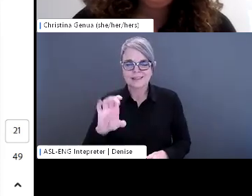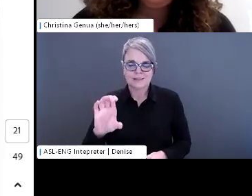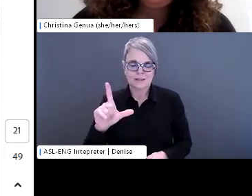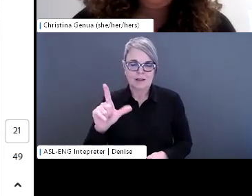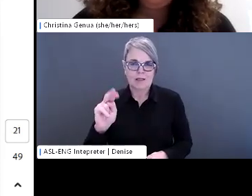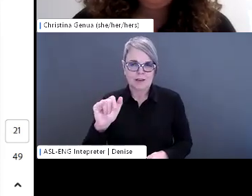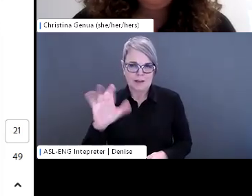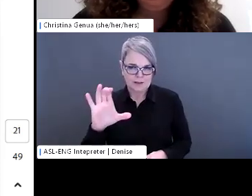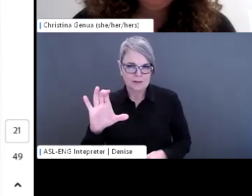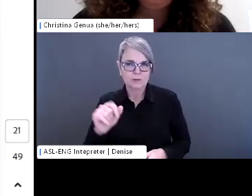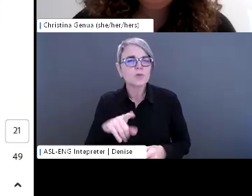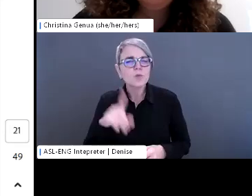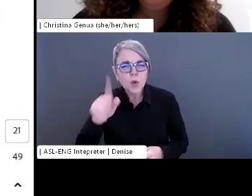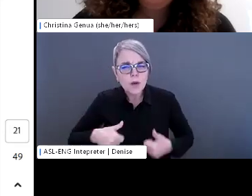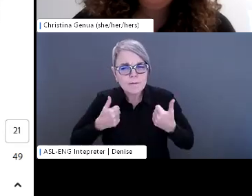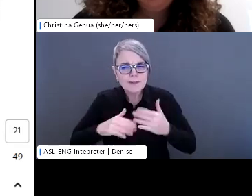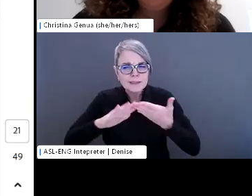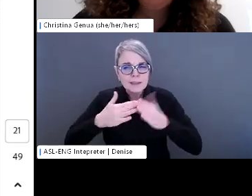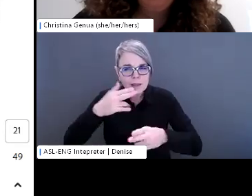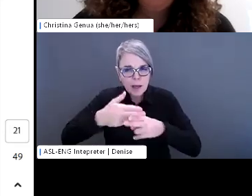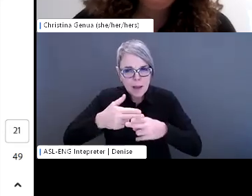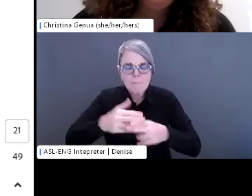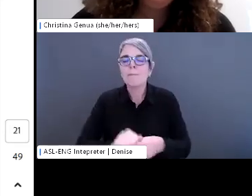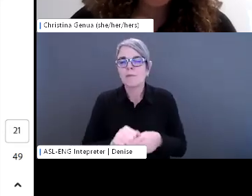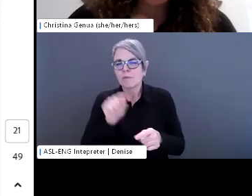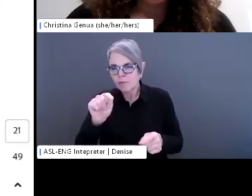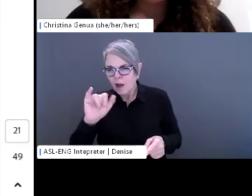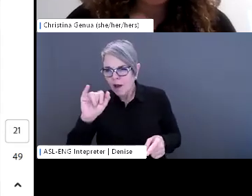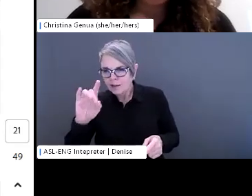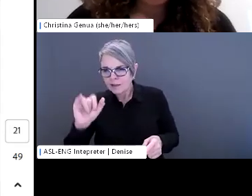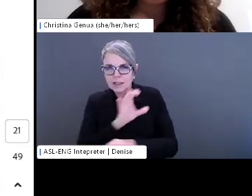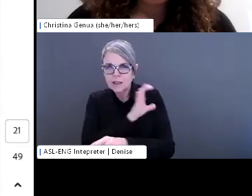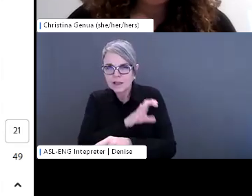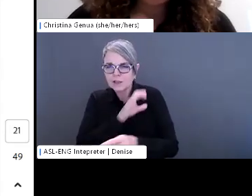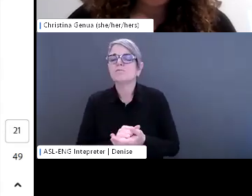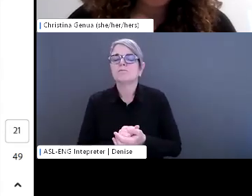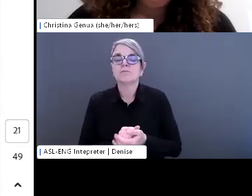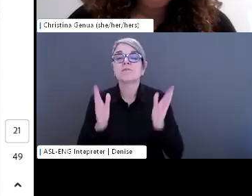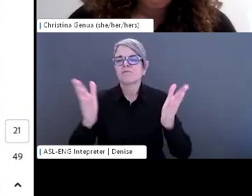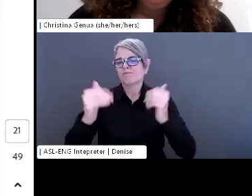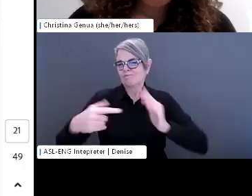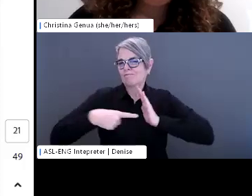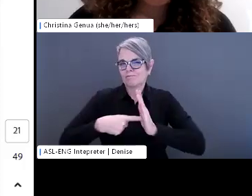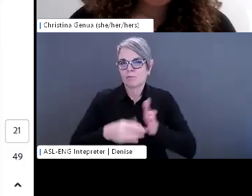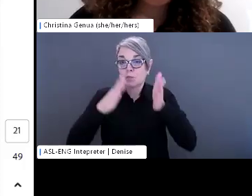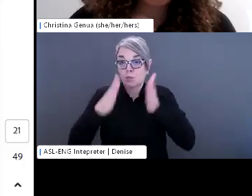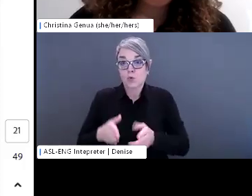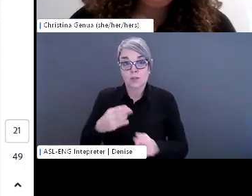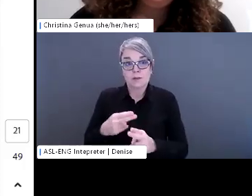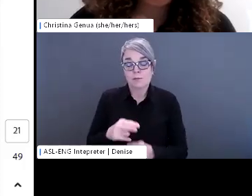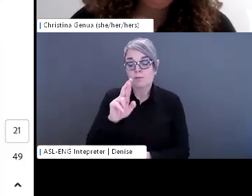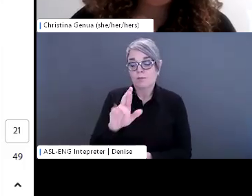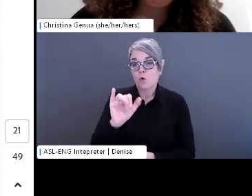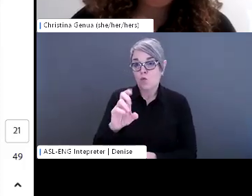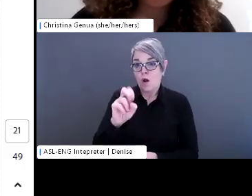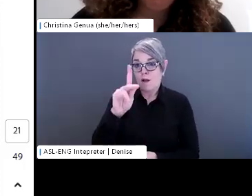Okay, so we're going to chat about Riley. So Riley has two children. She receives a monthly